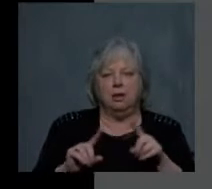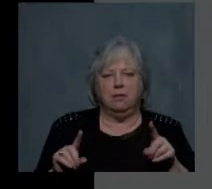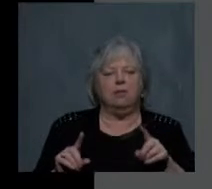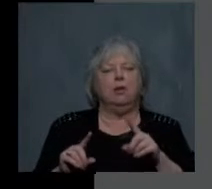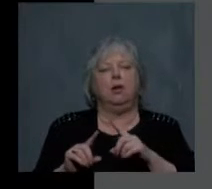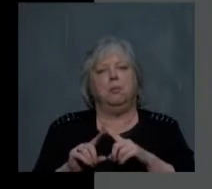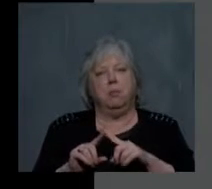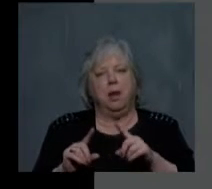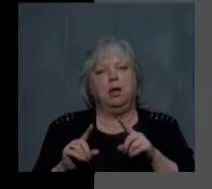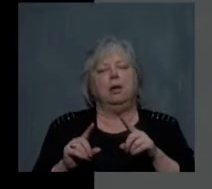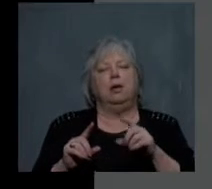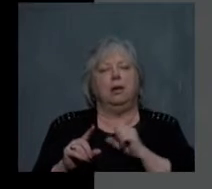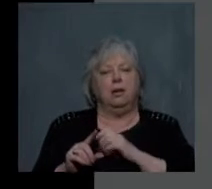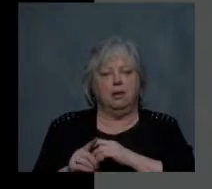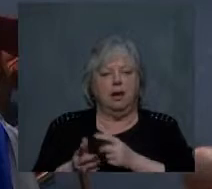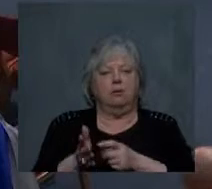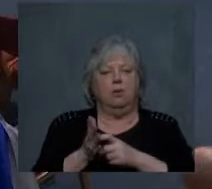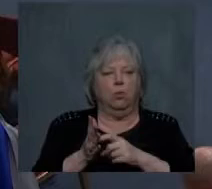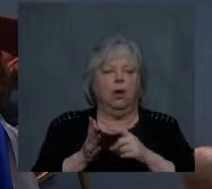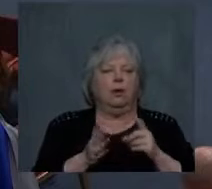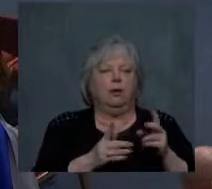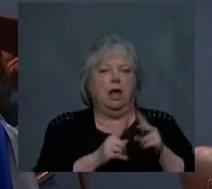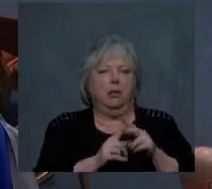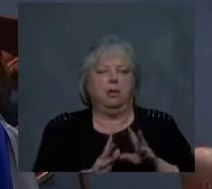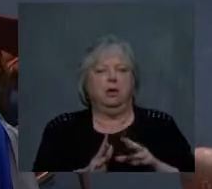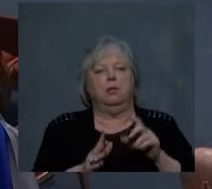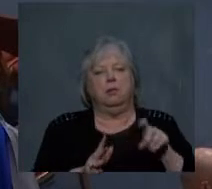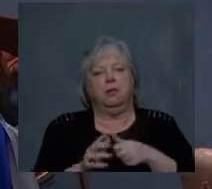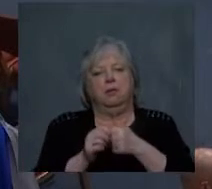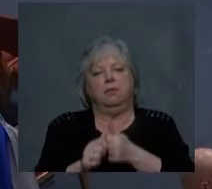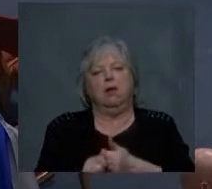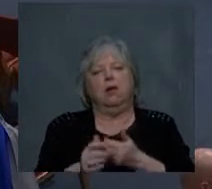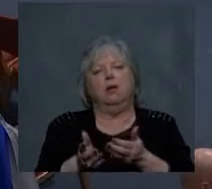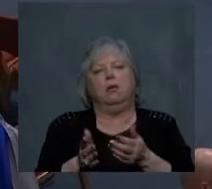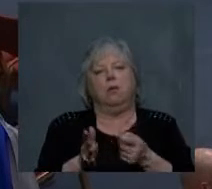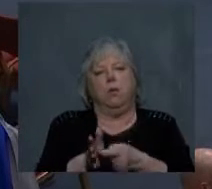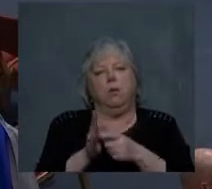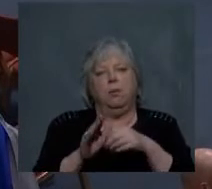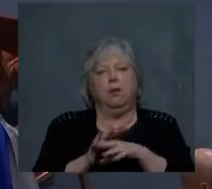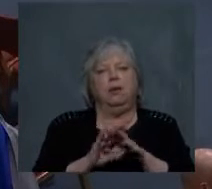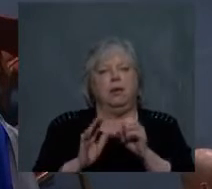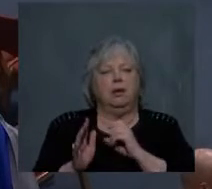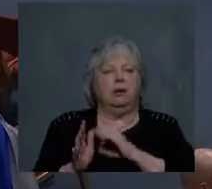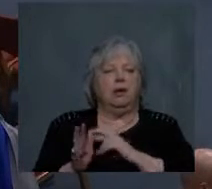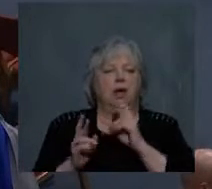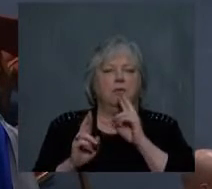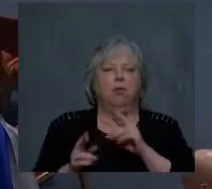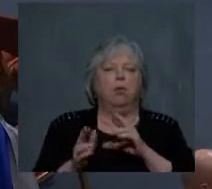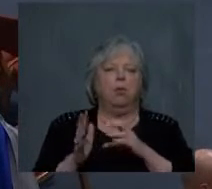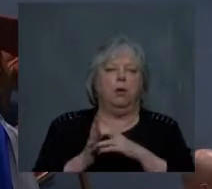subject to compliance with the comments and conditions as outlined in paragraphs D, E, and F of the agenda staff report.